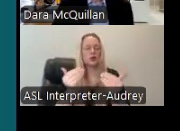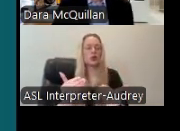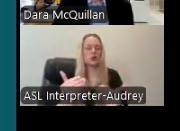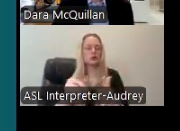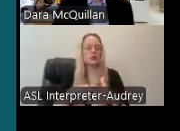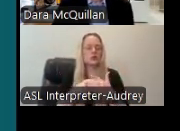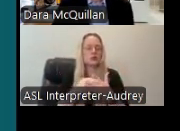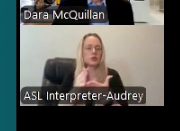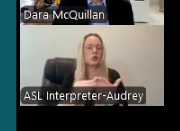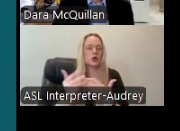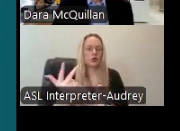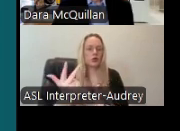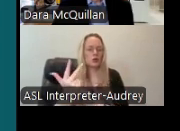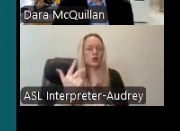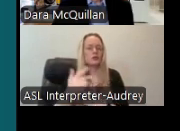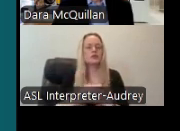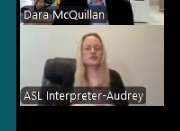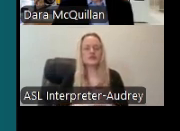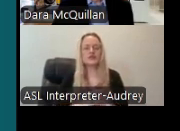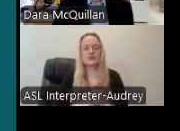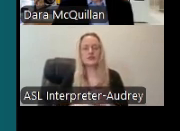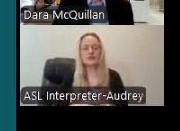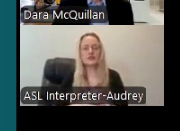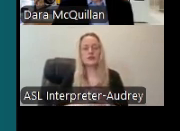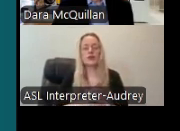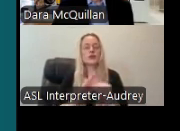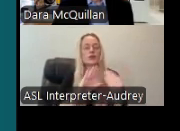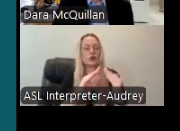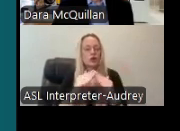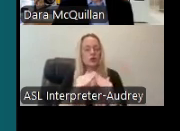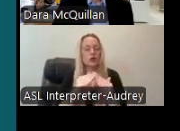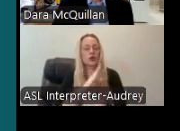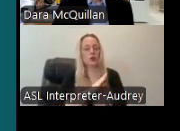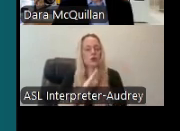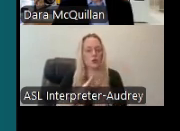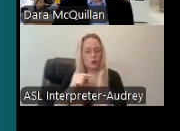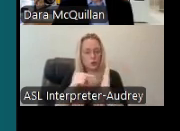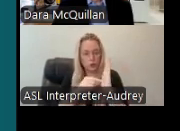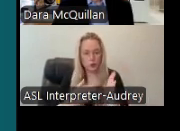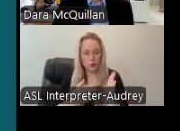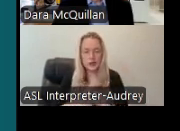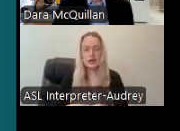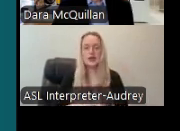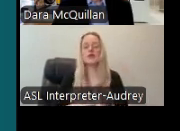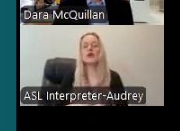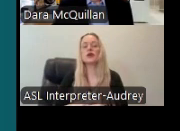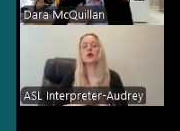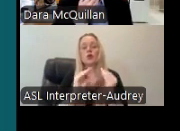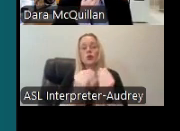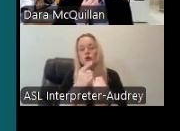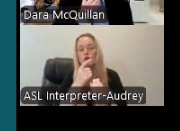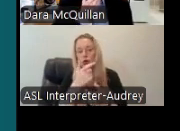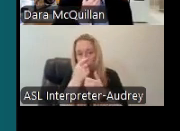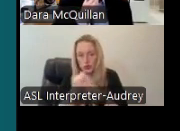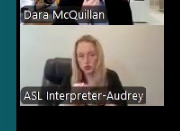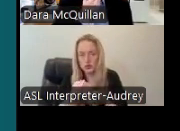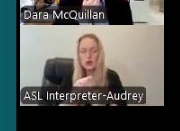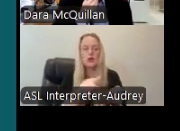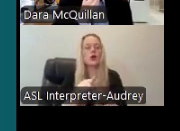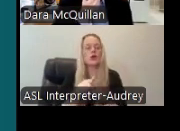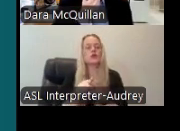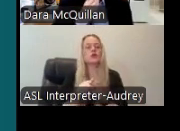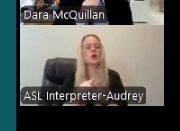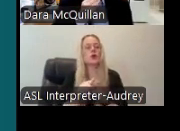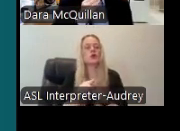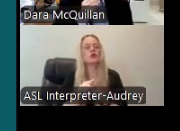3 of the scoping session, where community board representatives, interested organizations, and members of the public